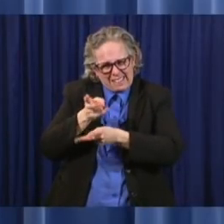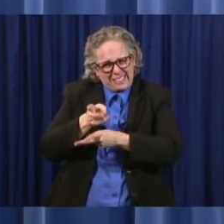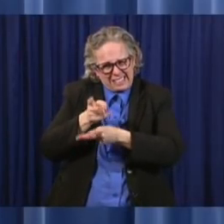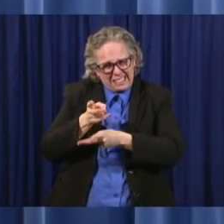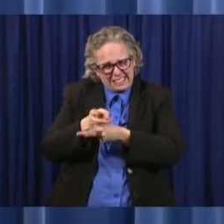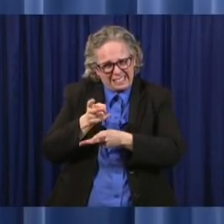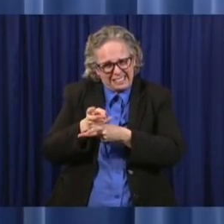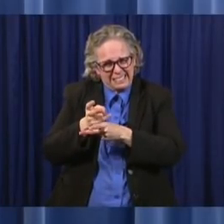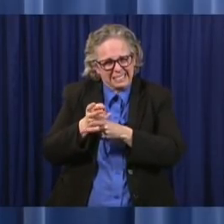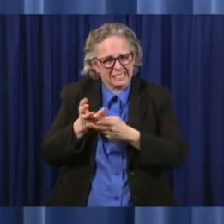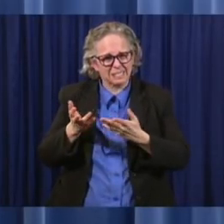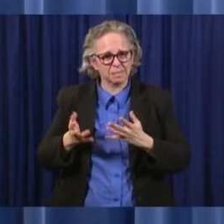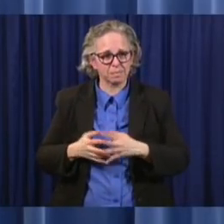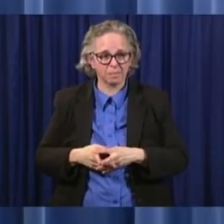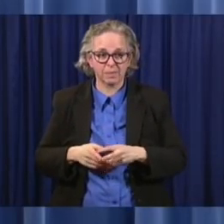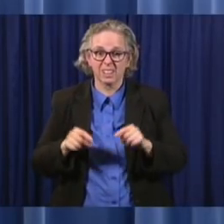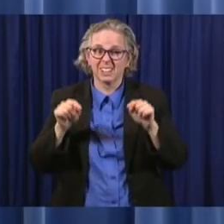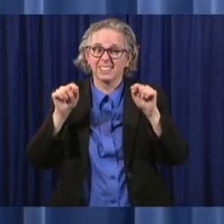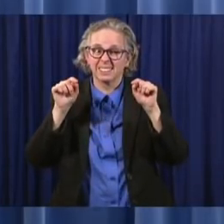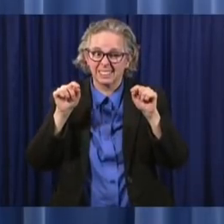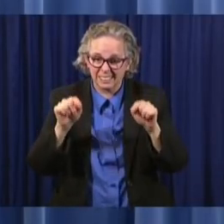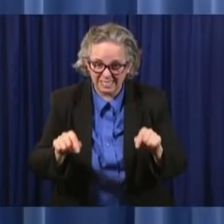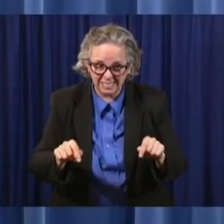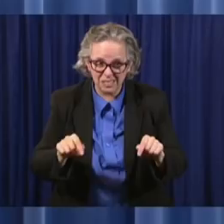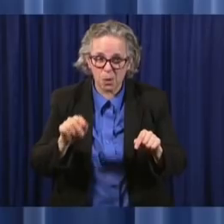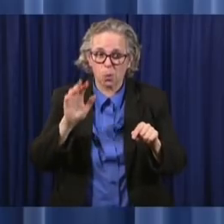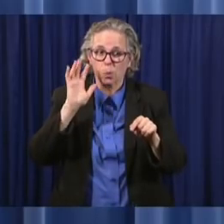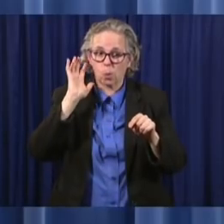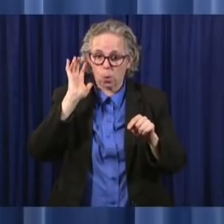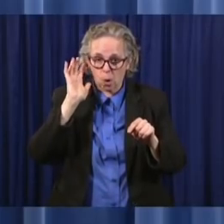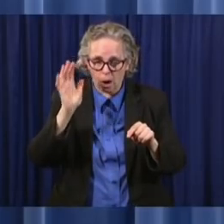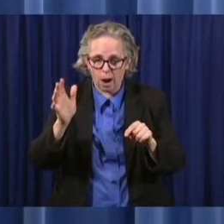pass. We're going to get through this. This is not forever.